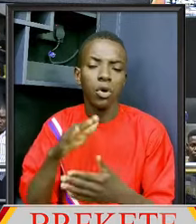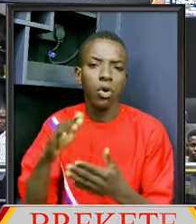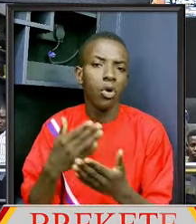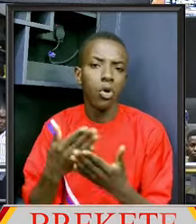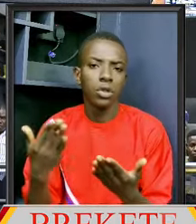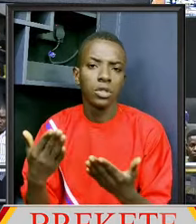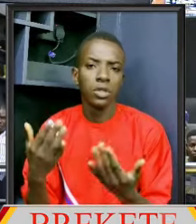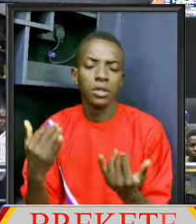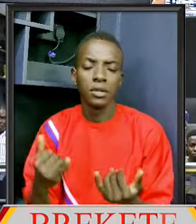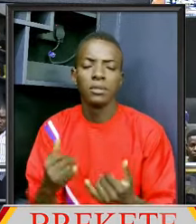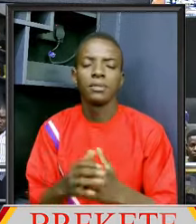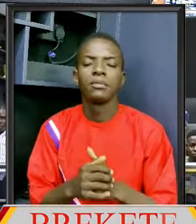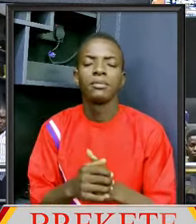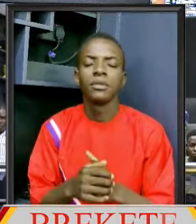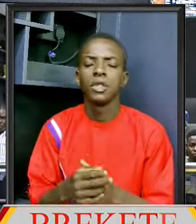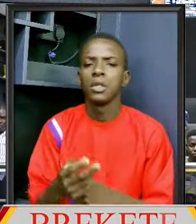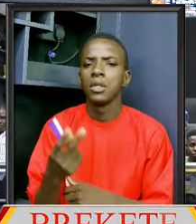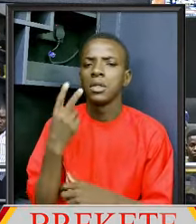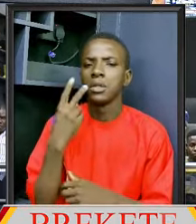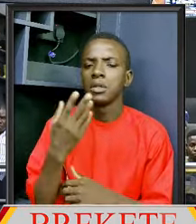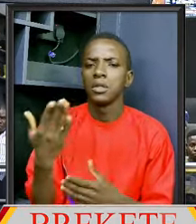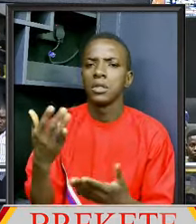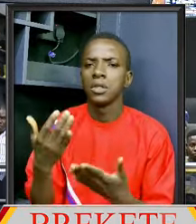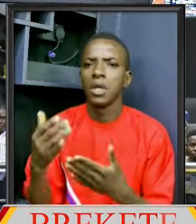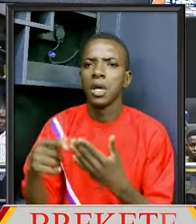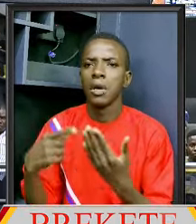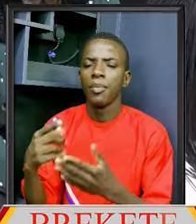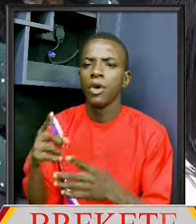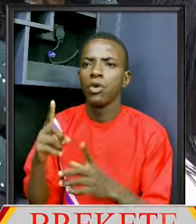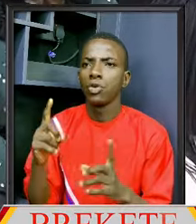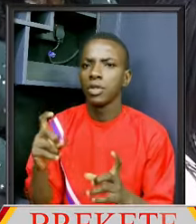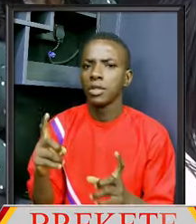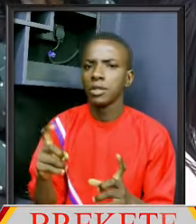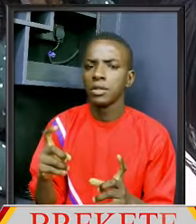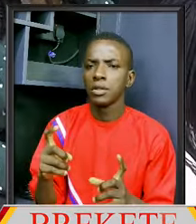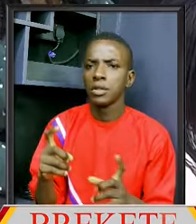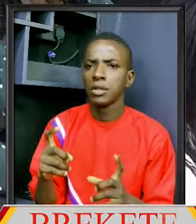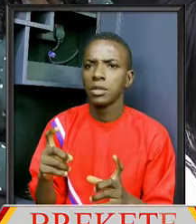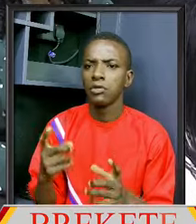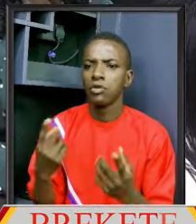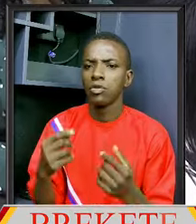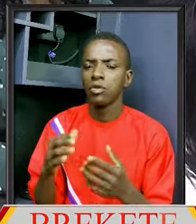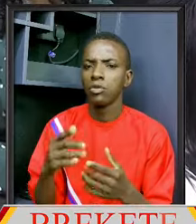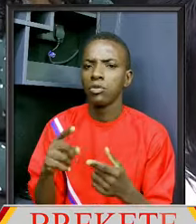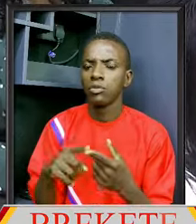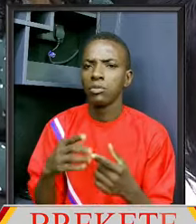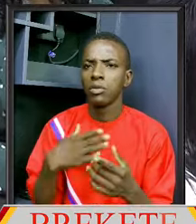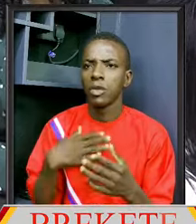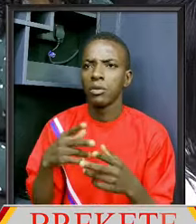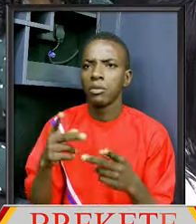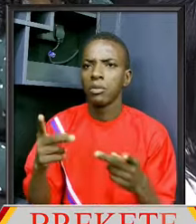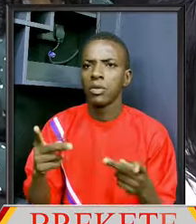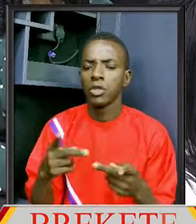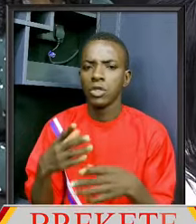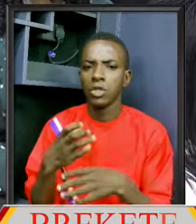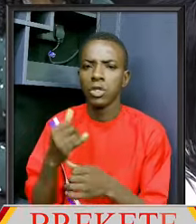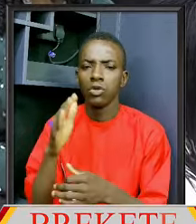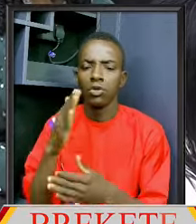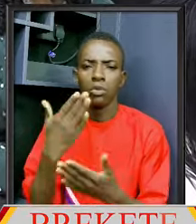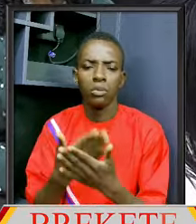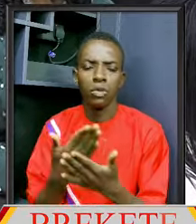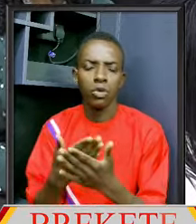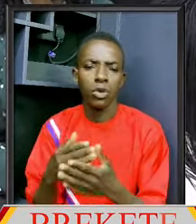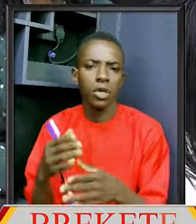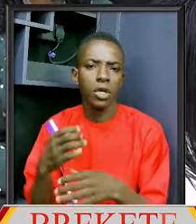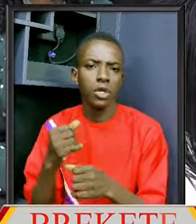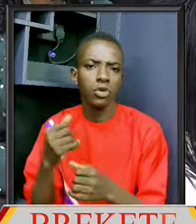this now, you see the thing about test. If you come my place, I collect your money,